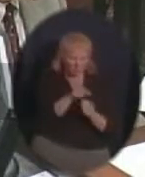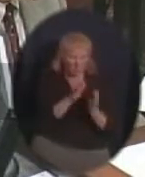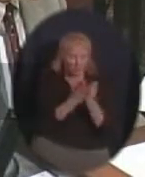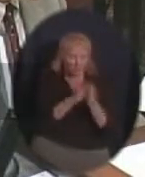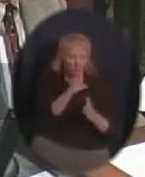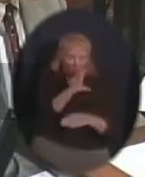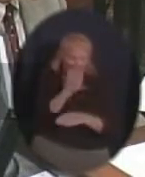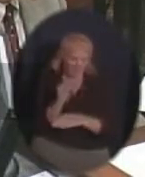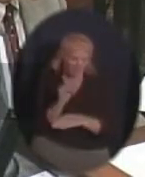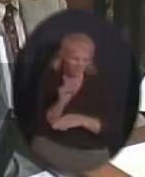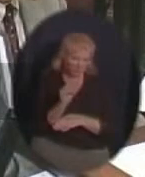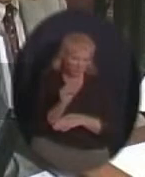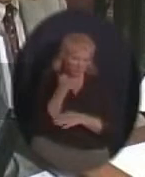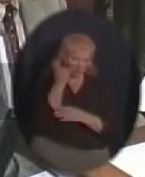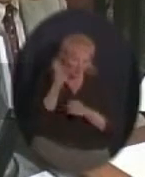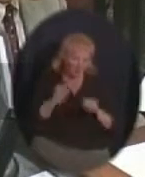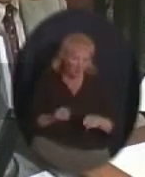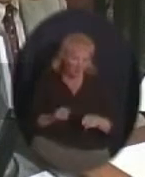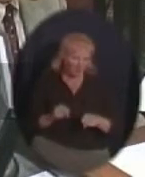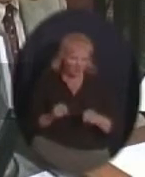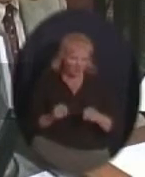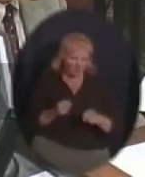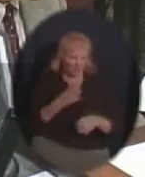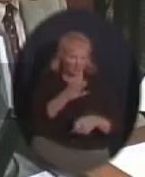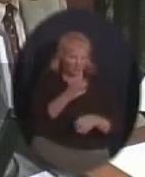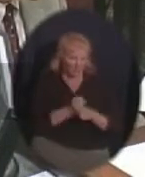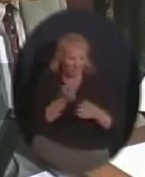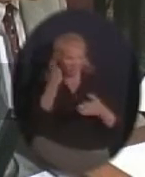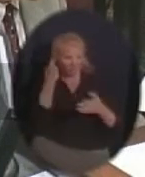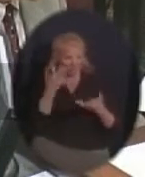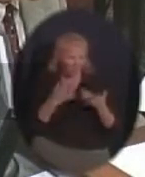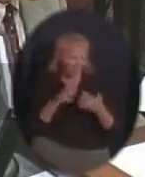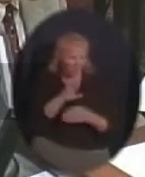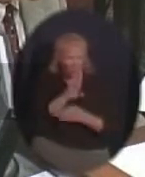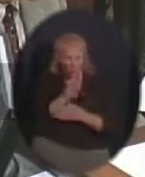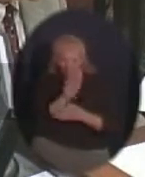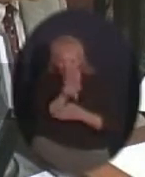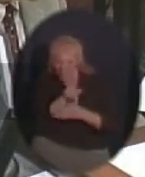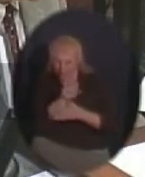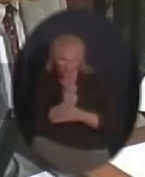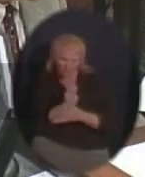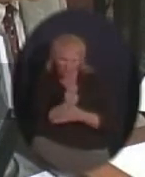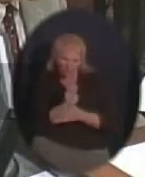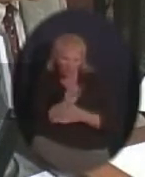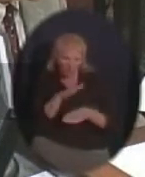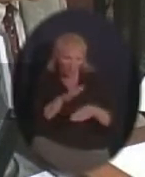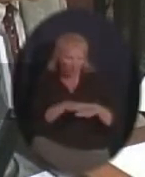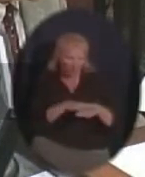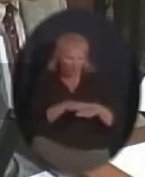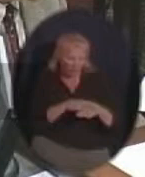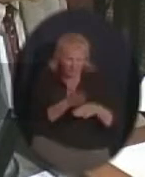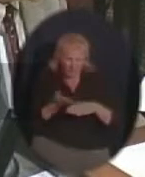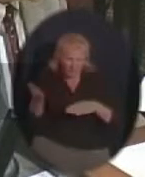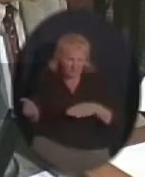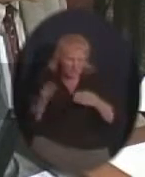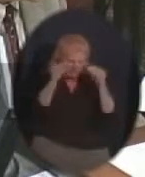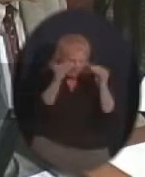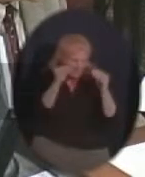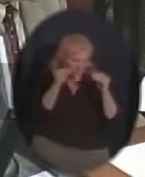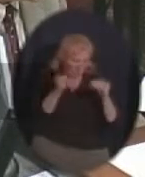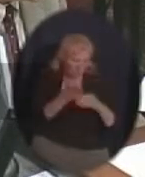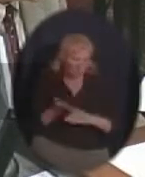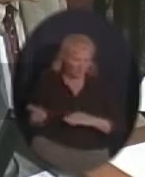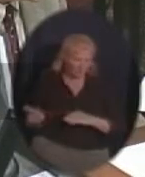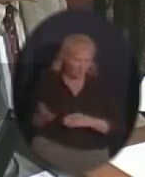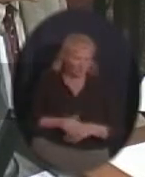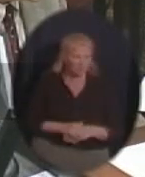companies if we can get a rate, if you will, on supplementary material, teacher resources. So I think part